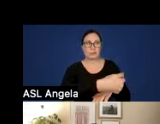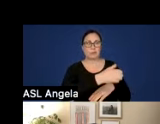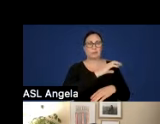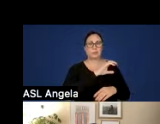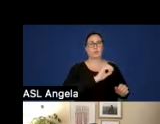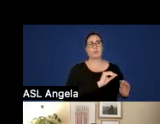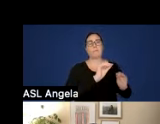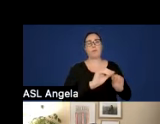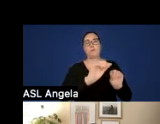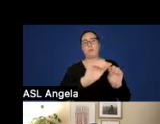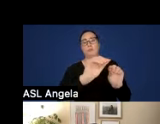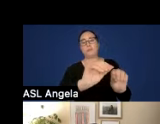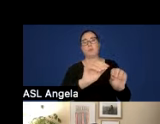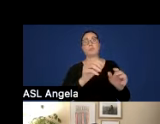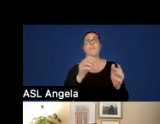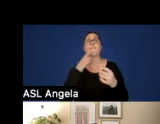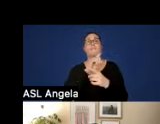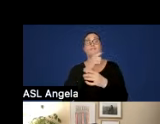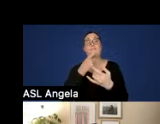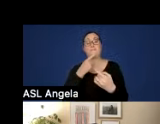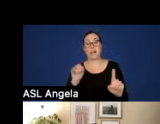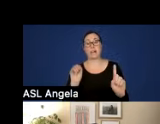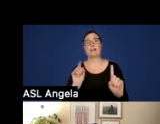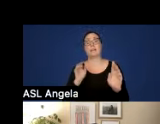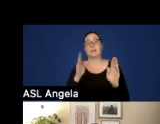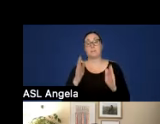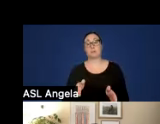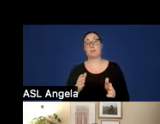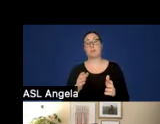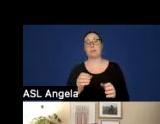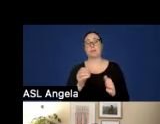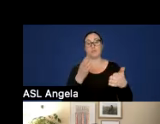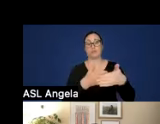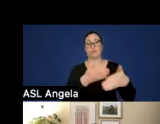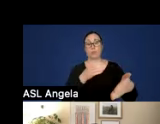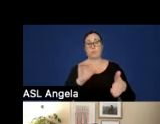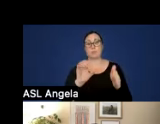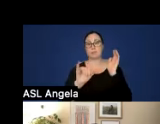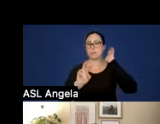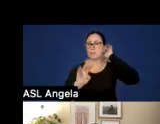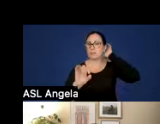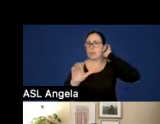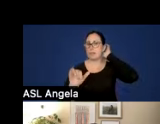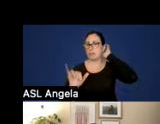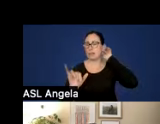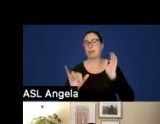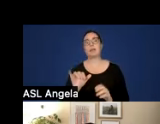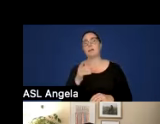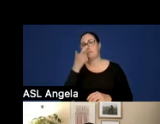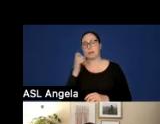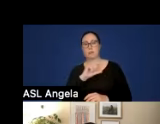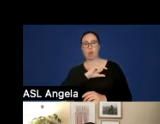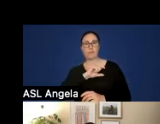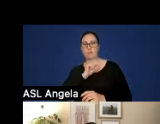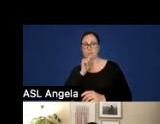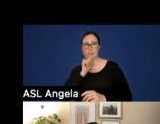sued him civilly because law enforcement was not taking her seriously, and his whole history came out. So that was a clinic-based